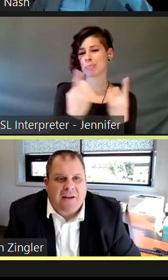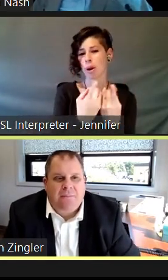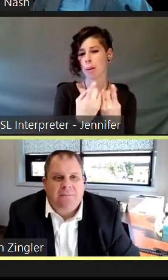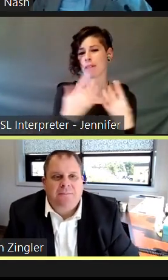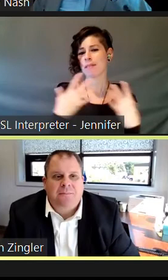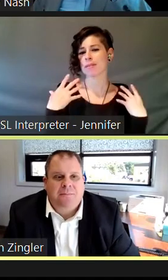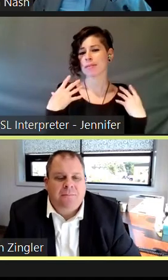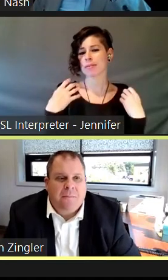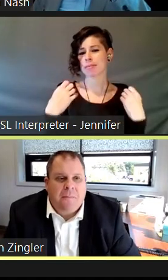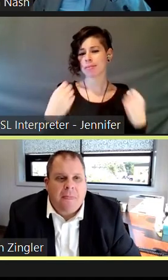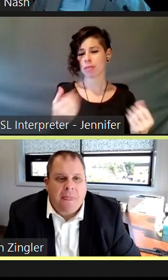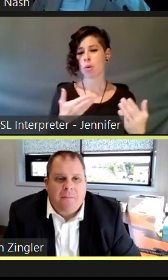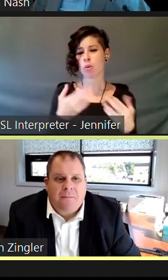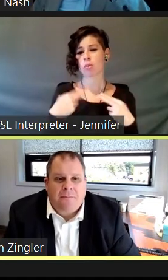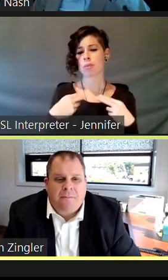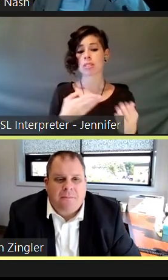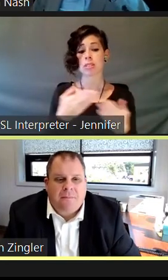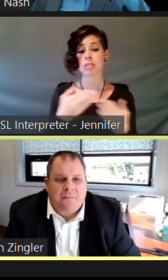clinic.